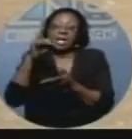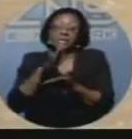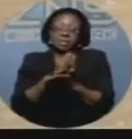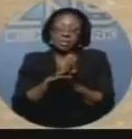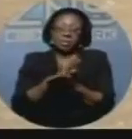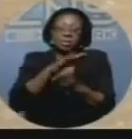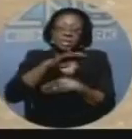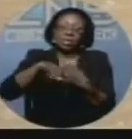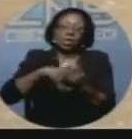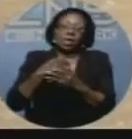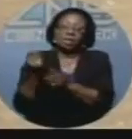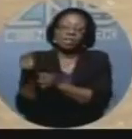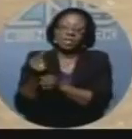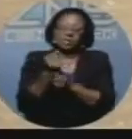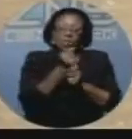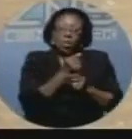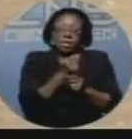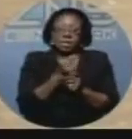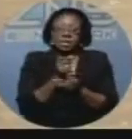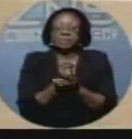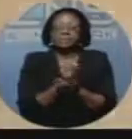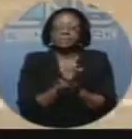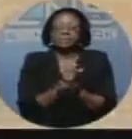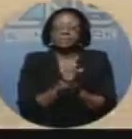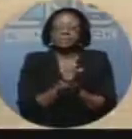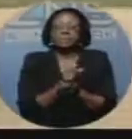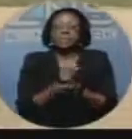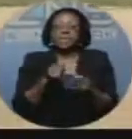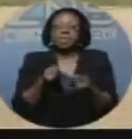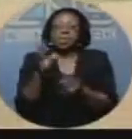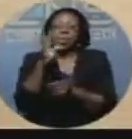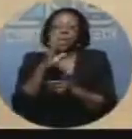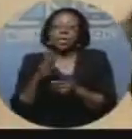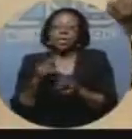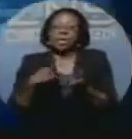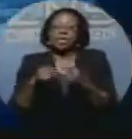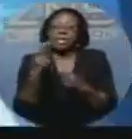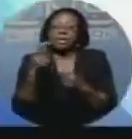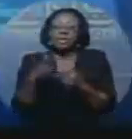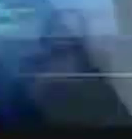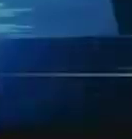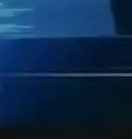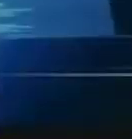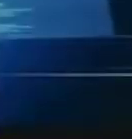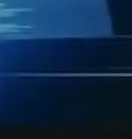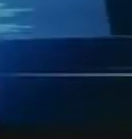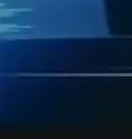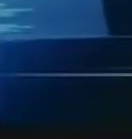for sports. Once again, I'm Jonathan Benson. Stay tuned, your weather forecast still to come.